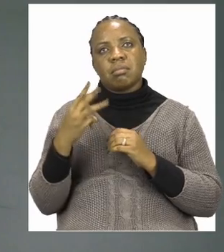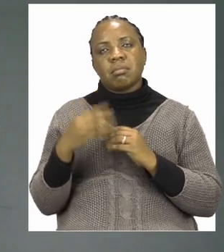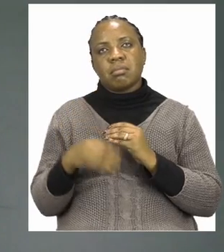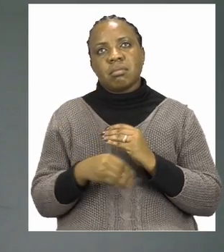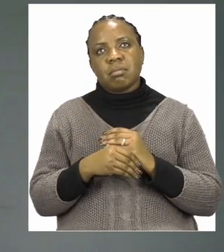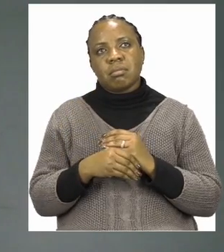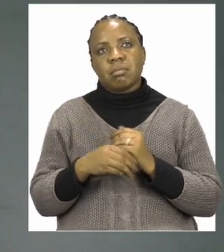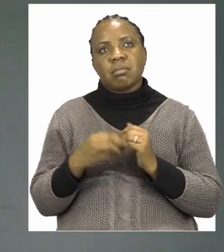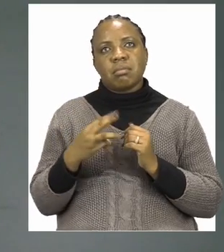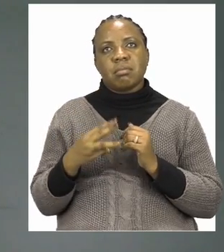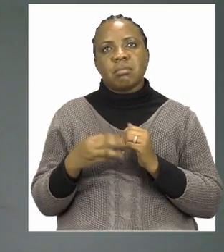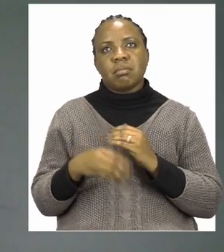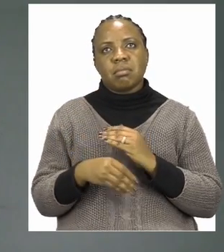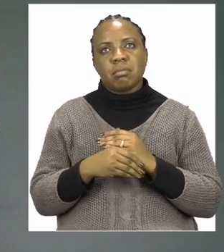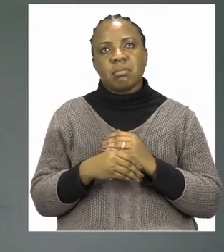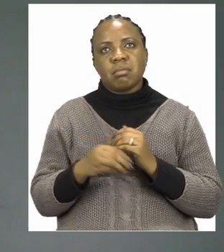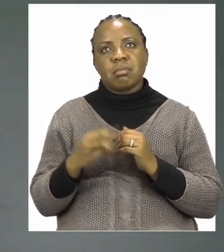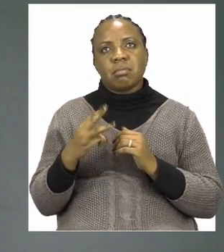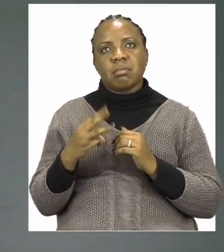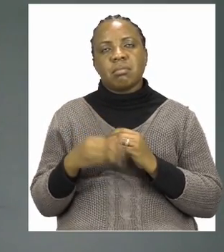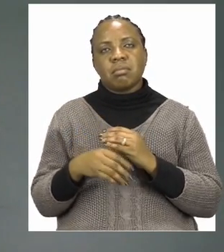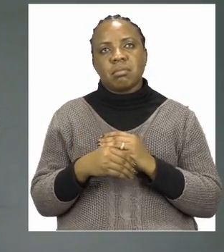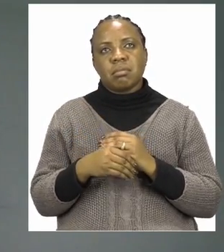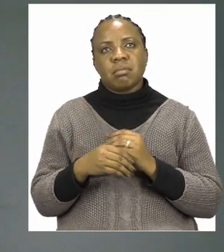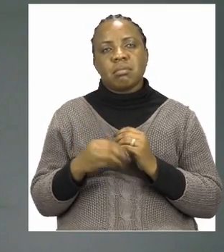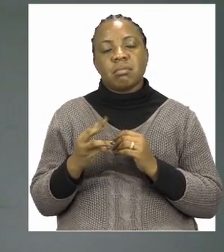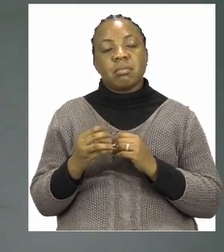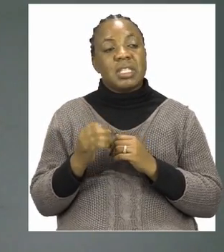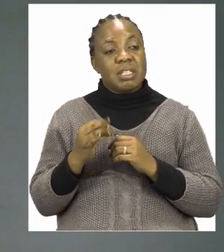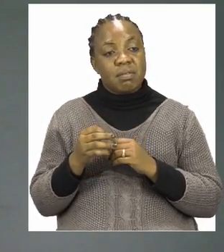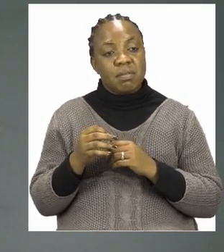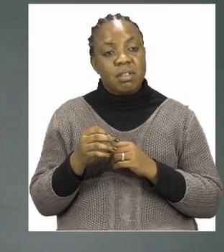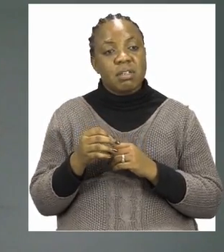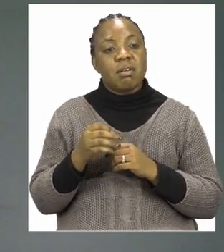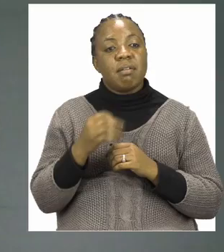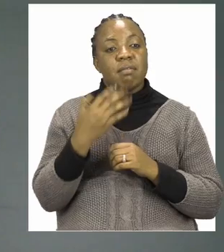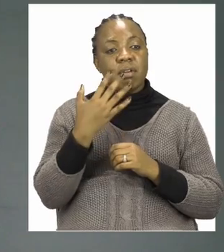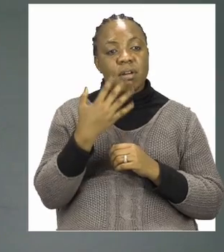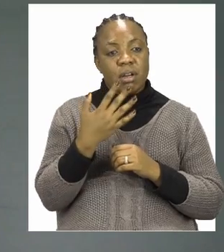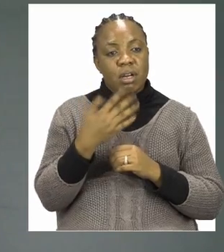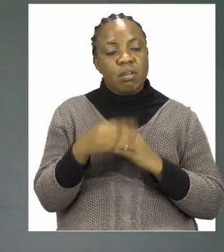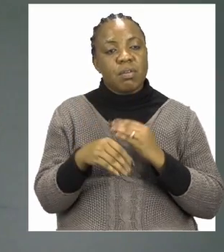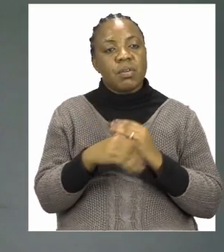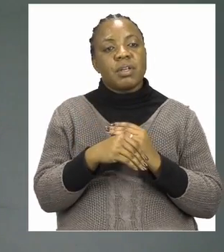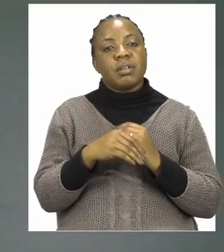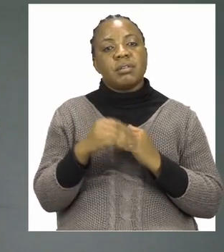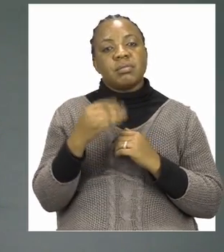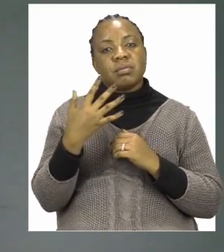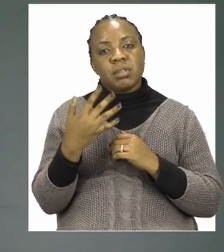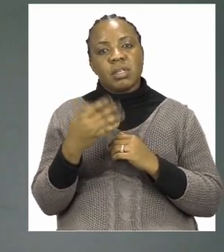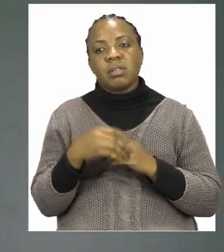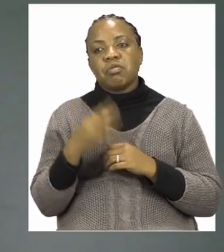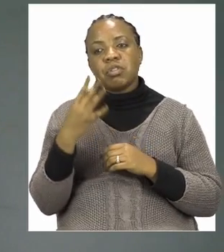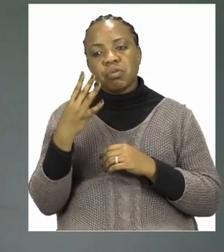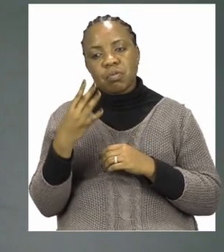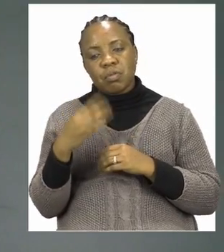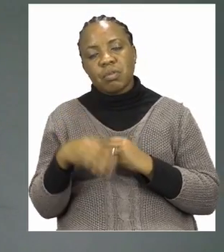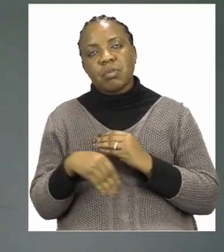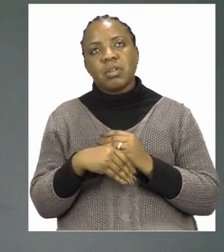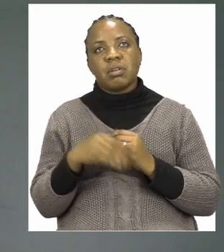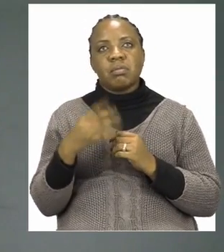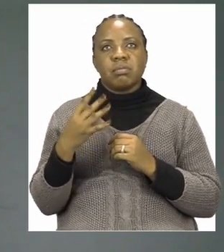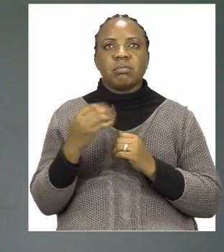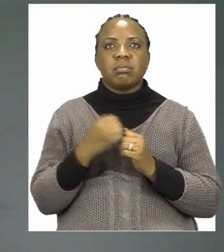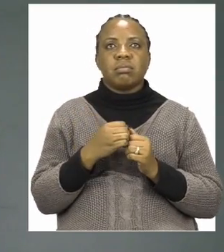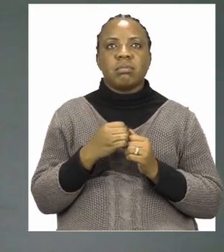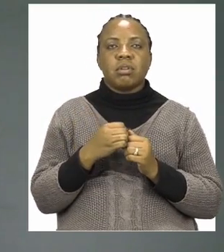it's 5, then you're going to add 5 to your last answer. Take your time, use your fingers if you